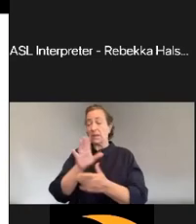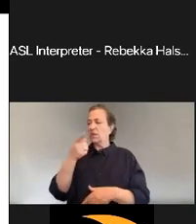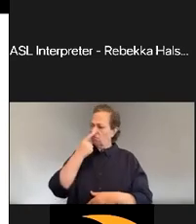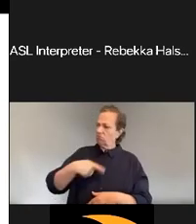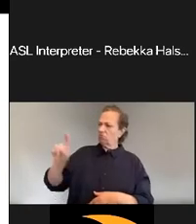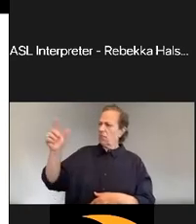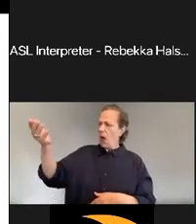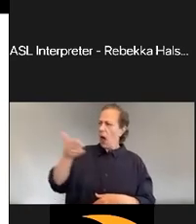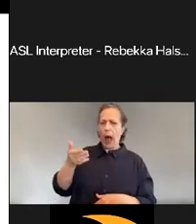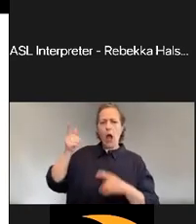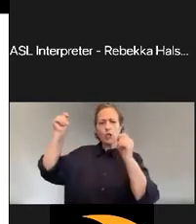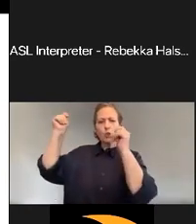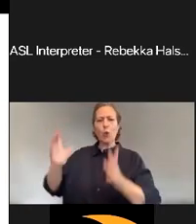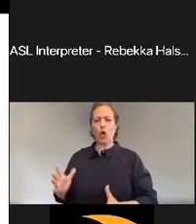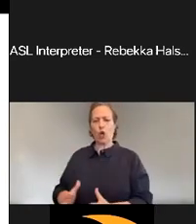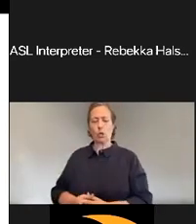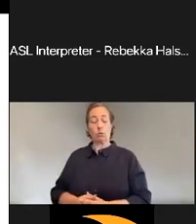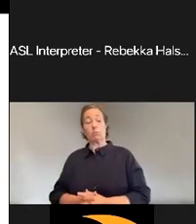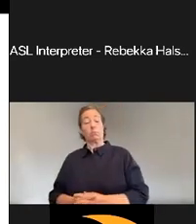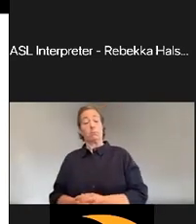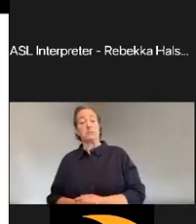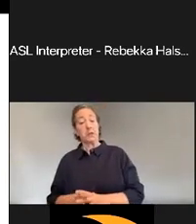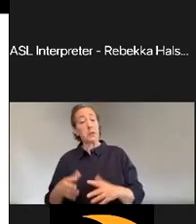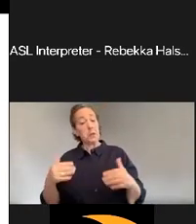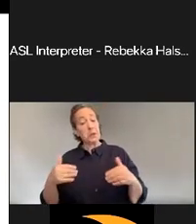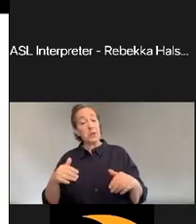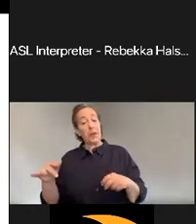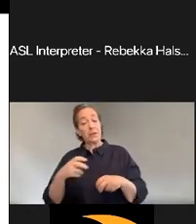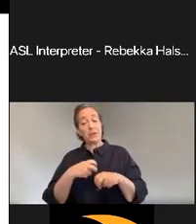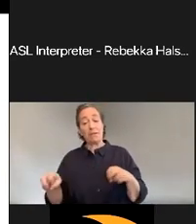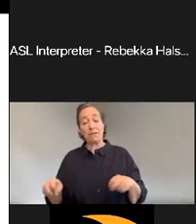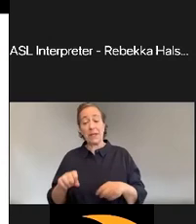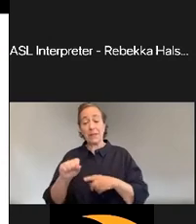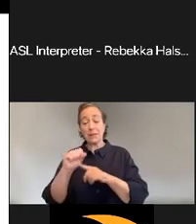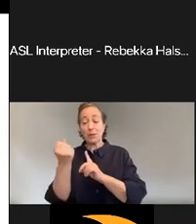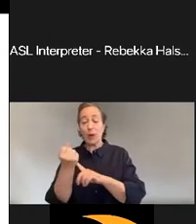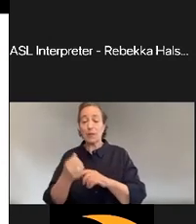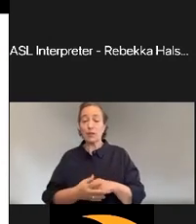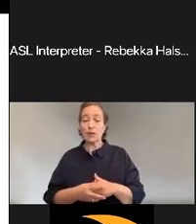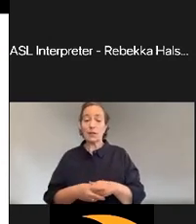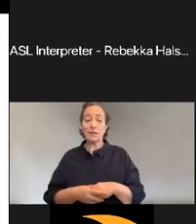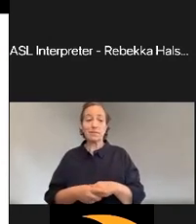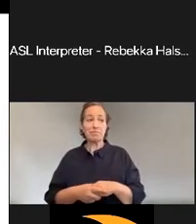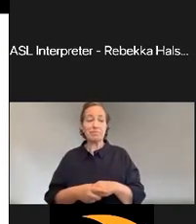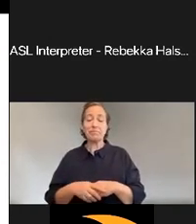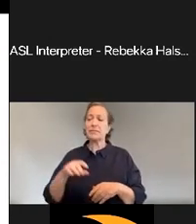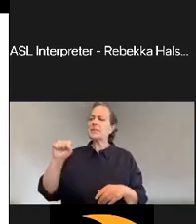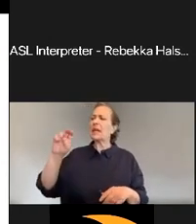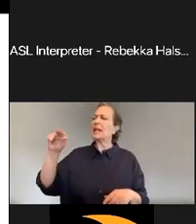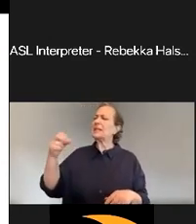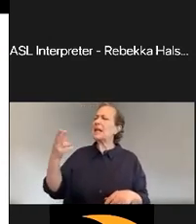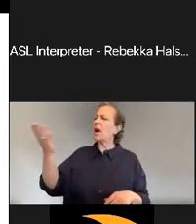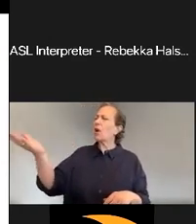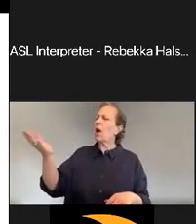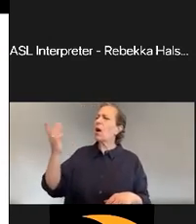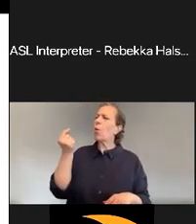So that is a tough situation. And I guess, Sarah, I'm curious, you know, what are some of the factors here?